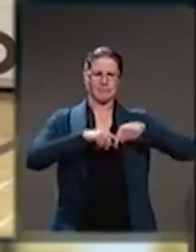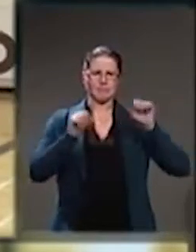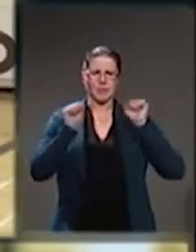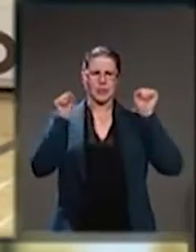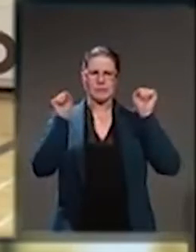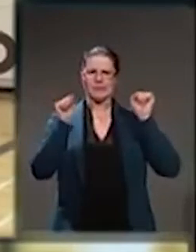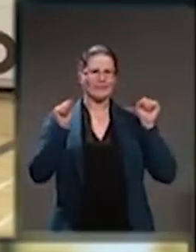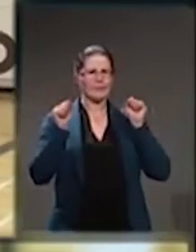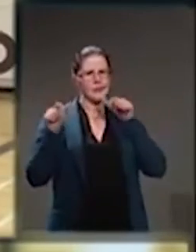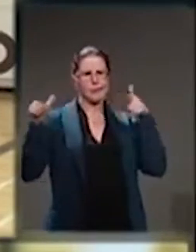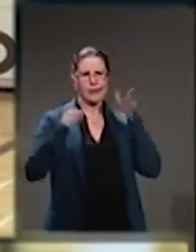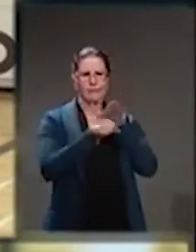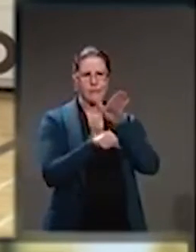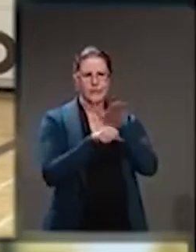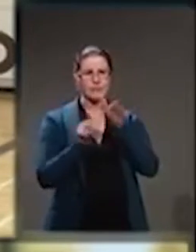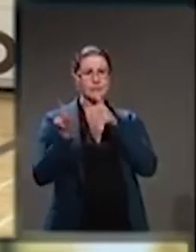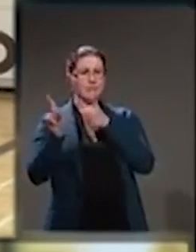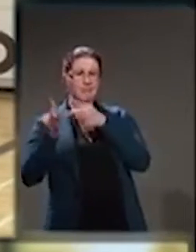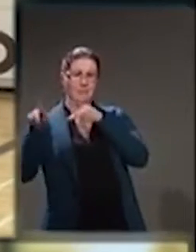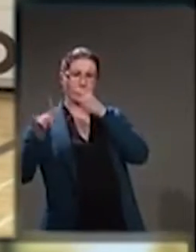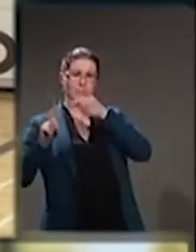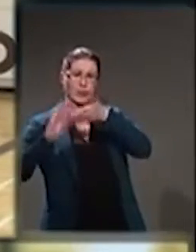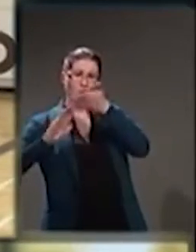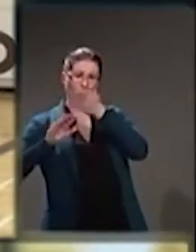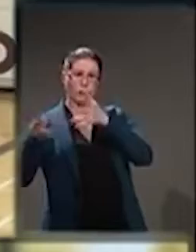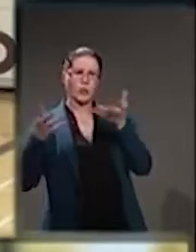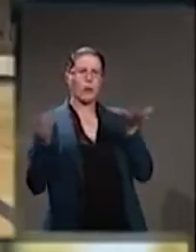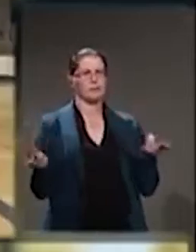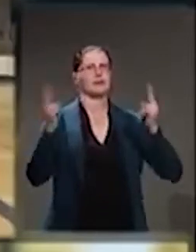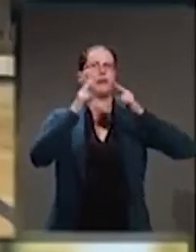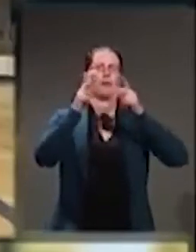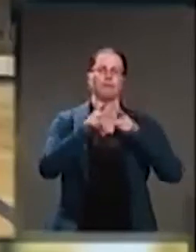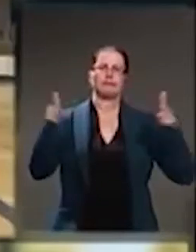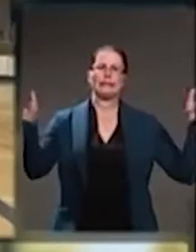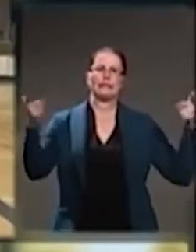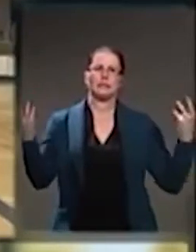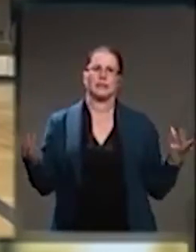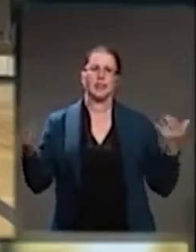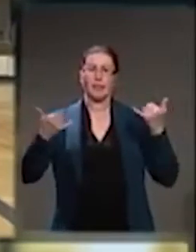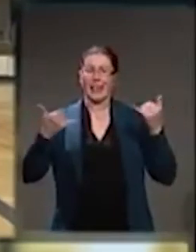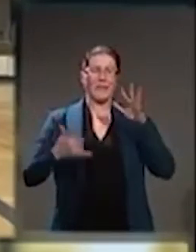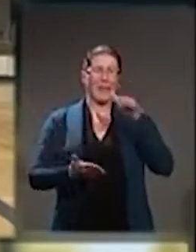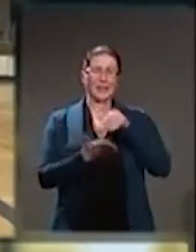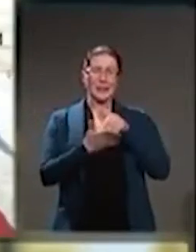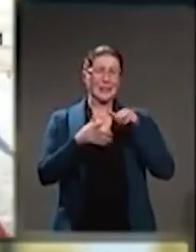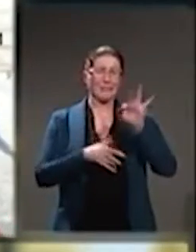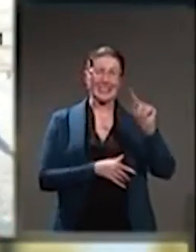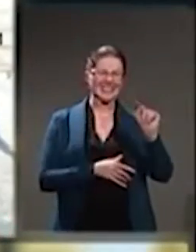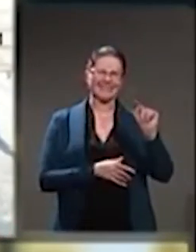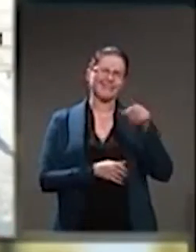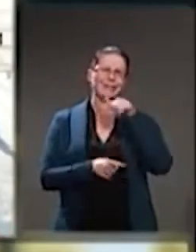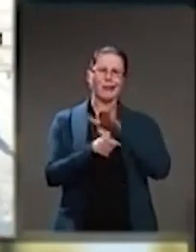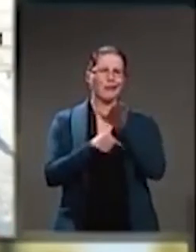doubled. He says with the current proposed size, there simply isn't enough room to play a full-scale game and have an audience. They are